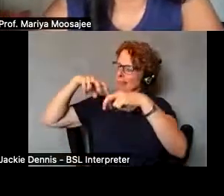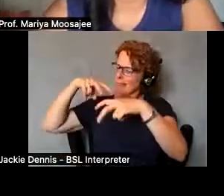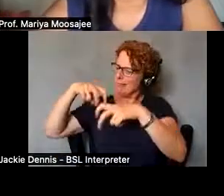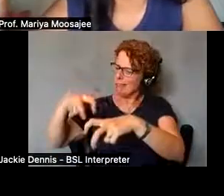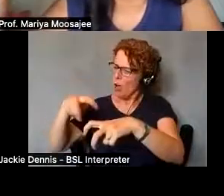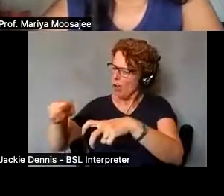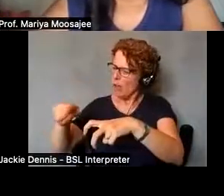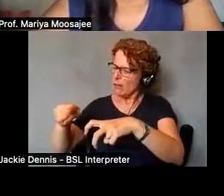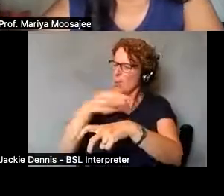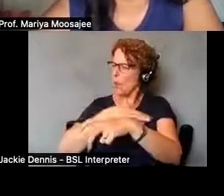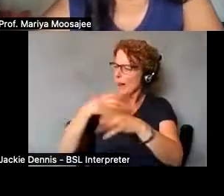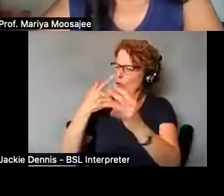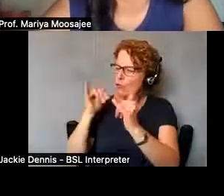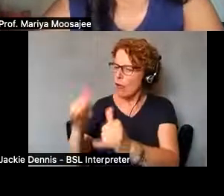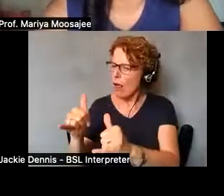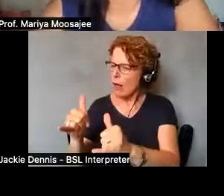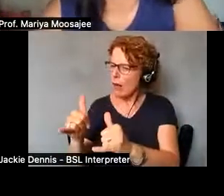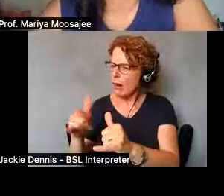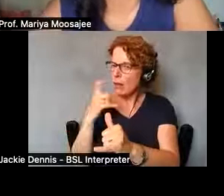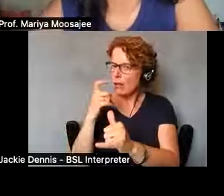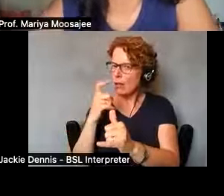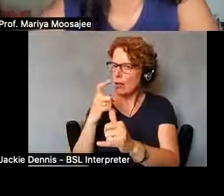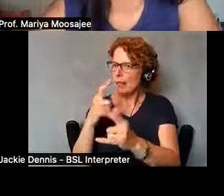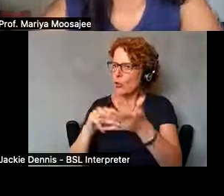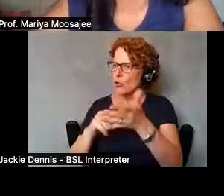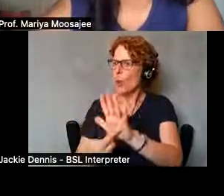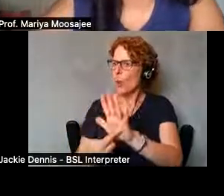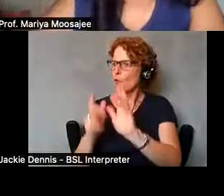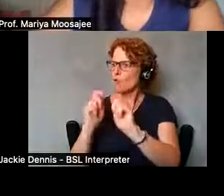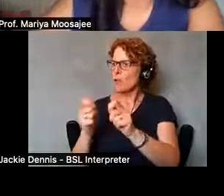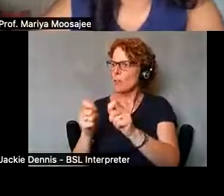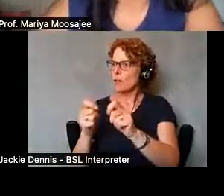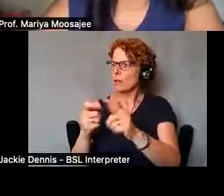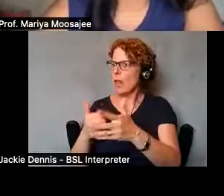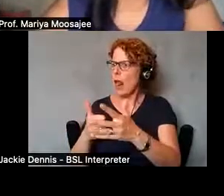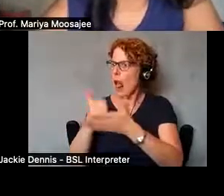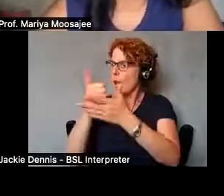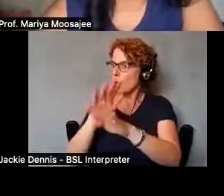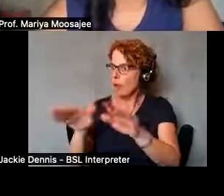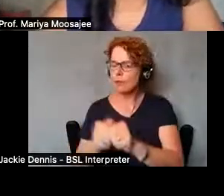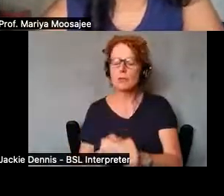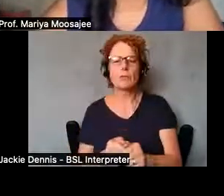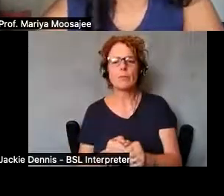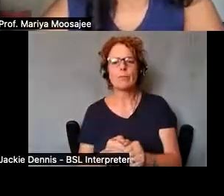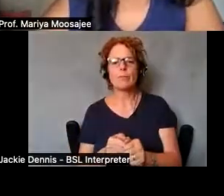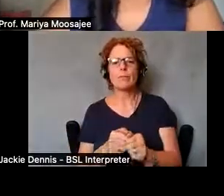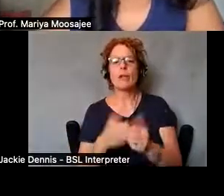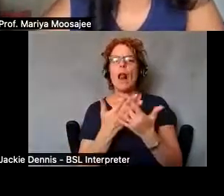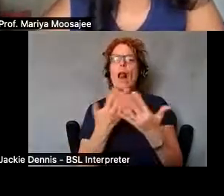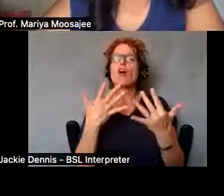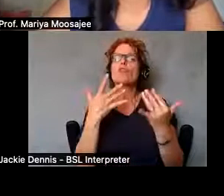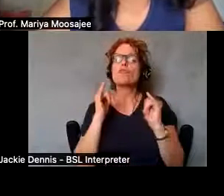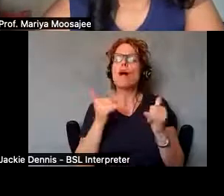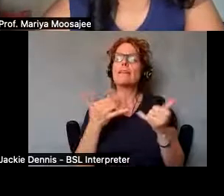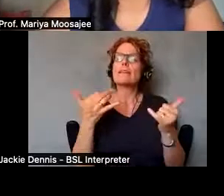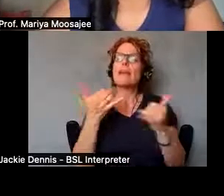clinical trial that will show that a treatment is having a difference or not. The reason that a lot of trials have failed recently is because they